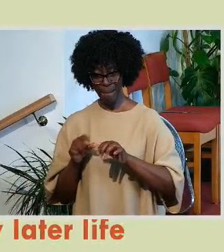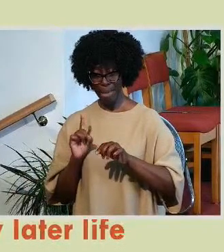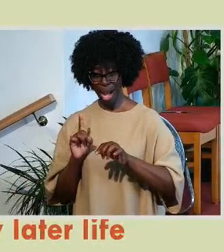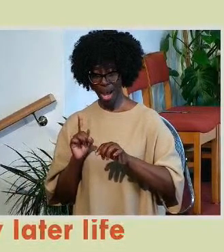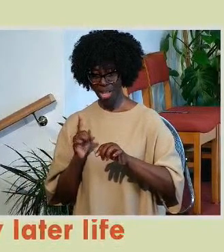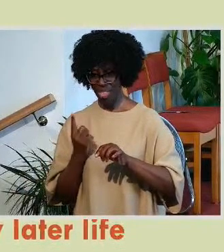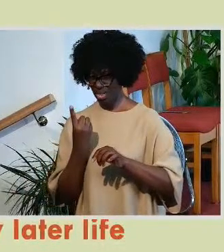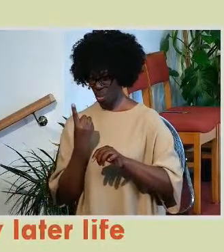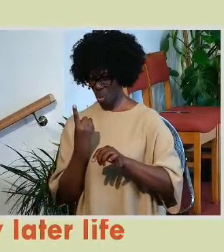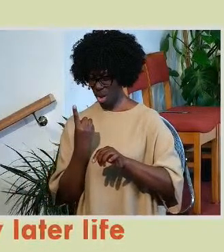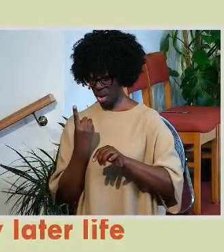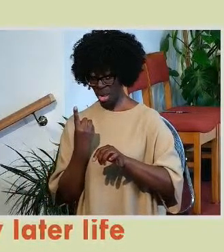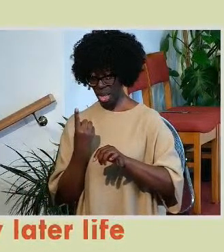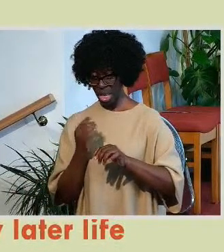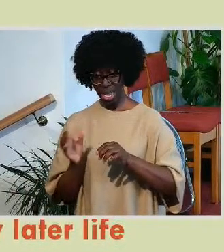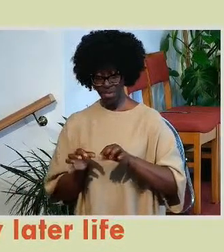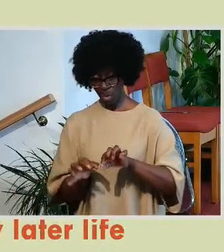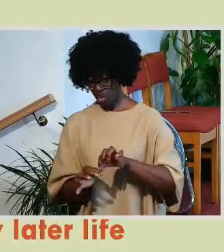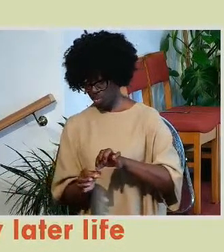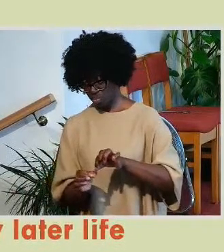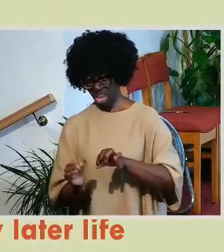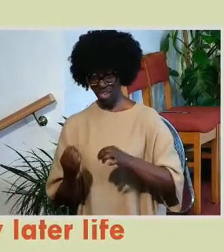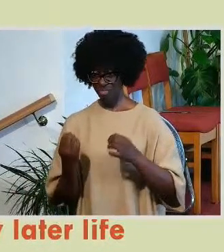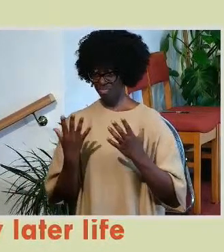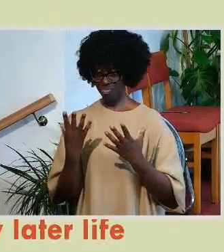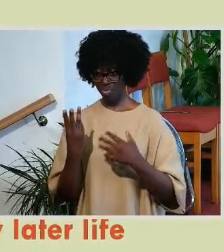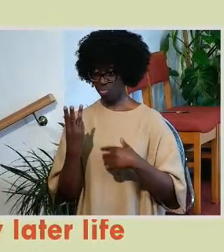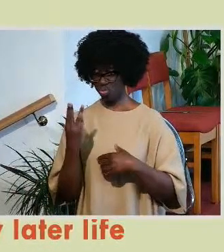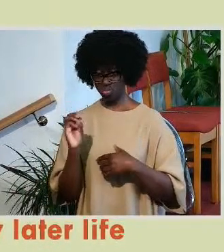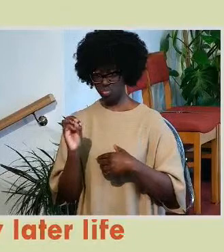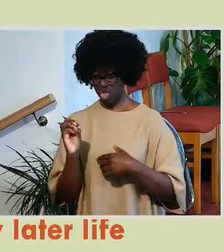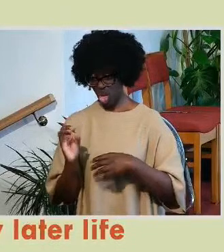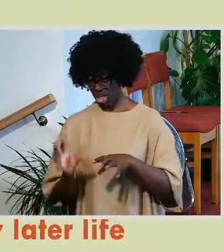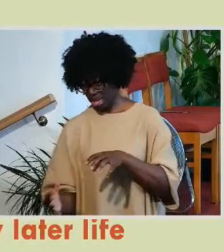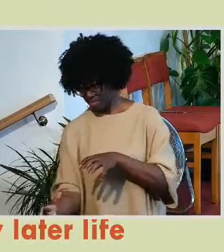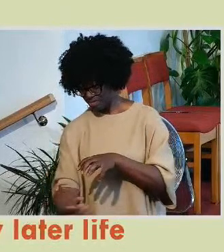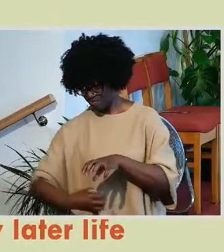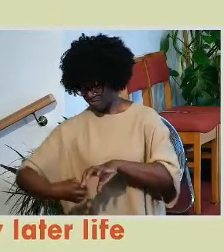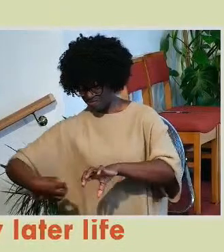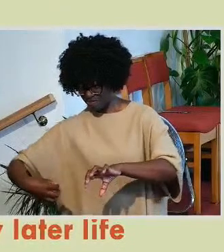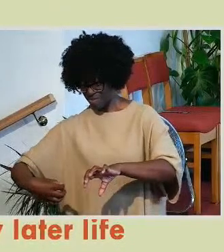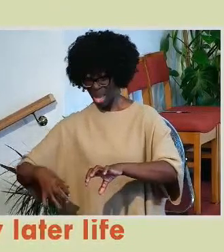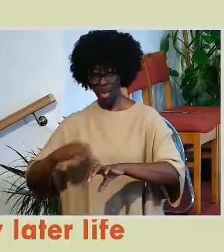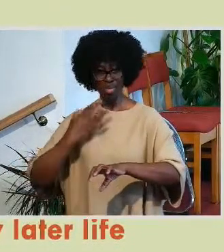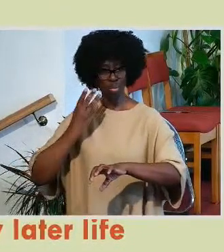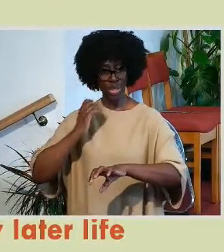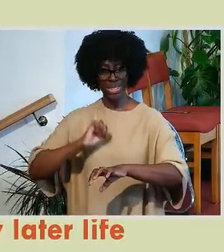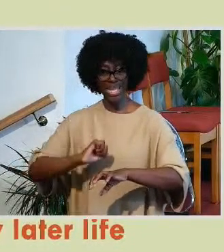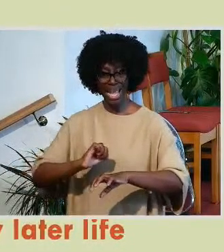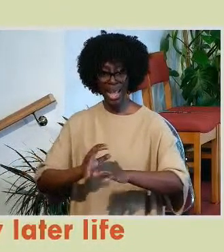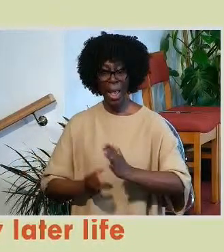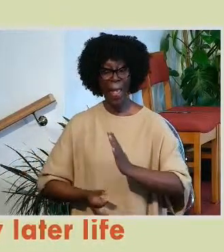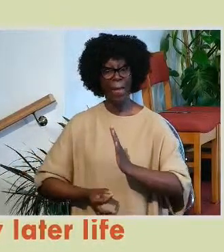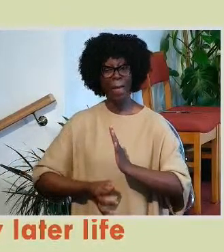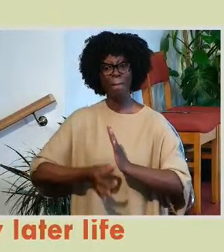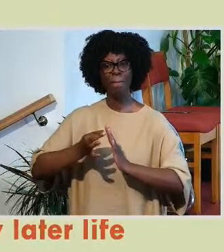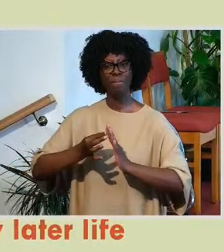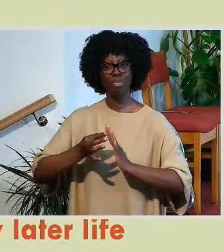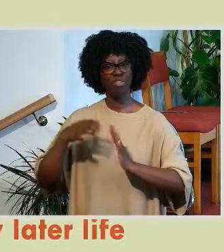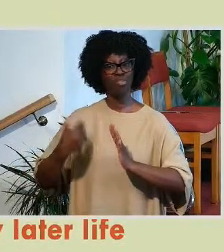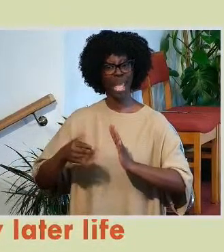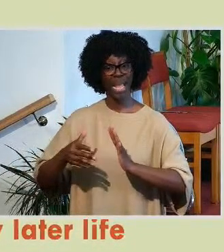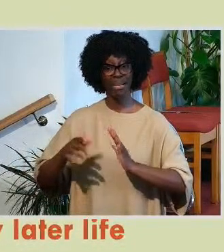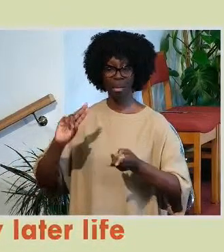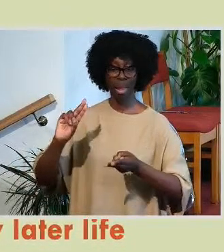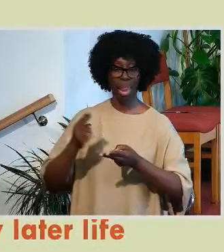lifestyle interventions and also some of these risk factors for dementia. Yes, we should start with small things and build it